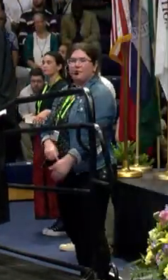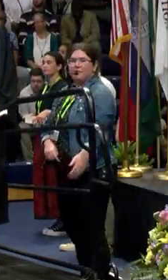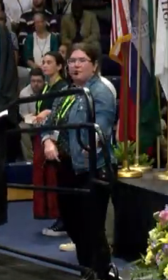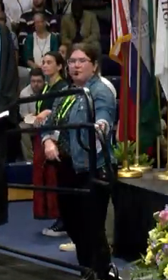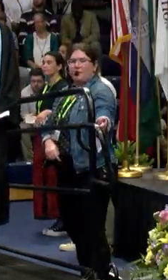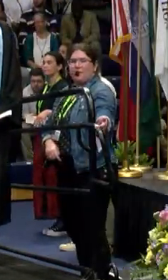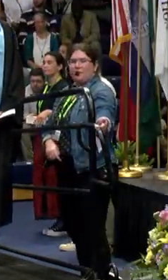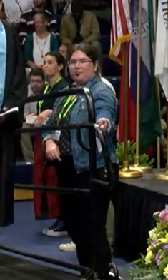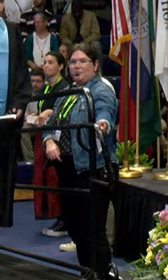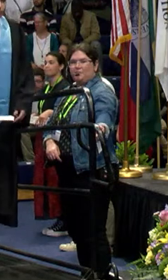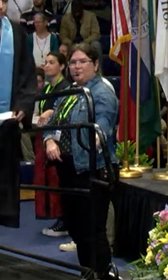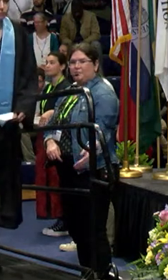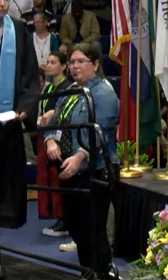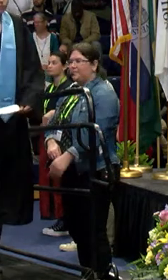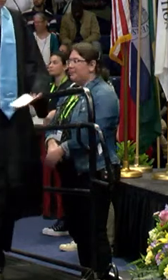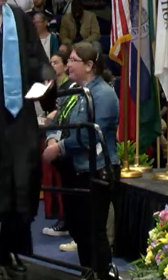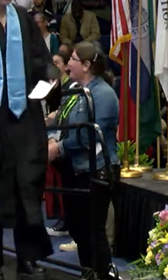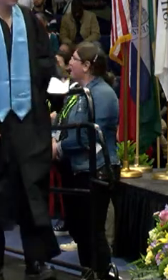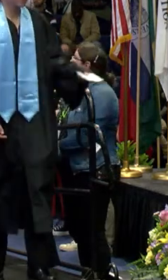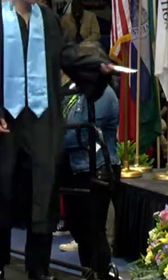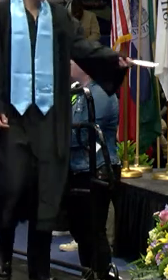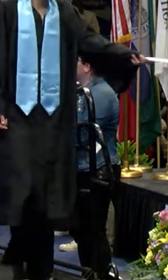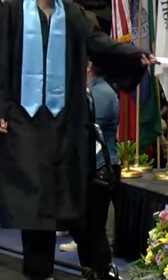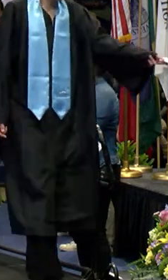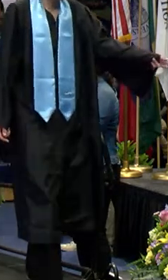Marley Marie Reagan.